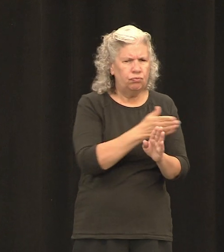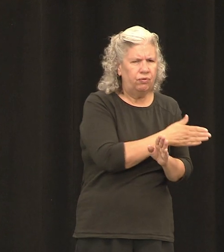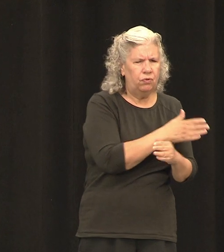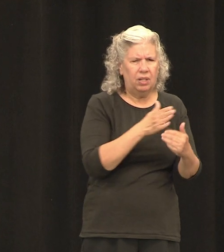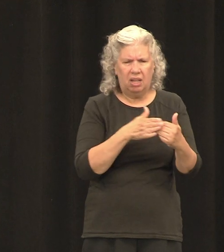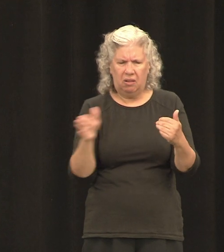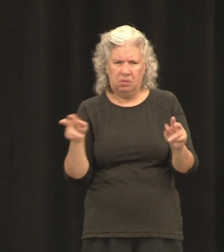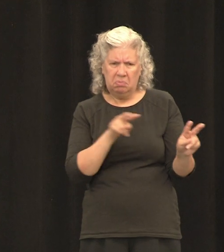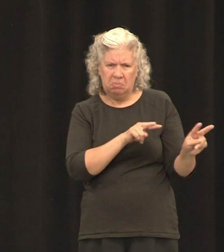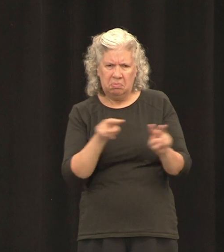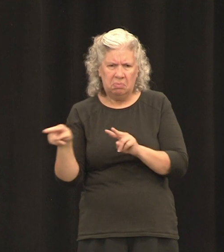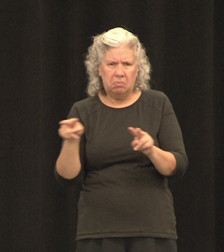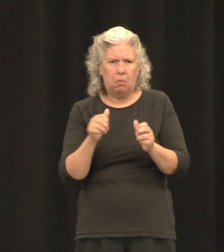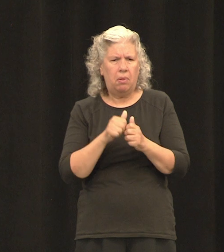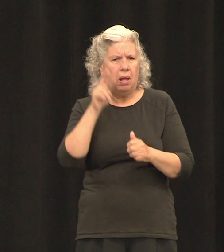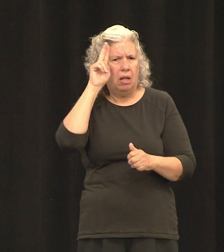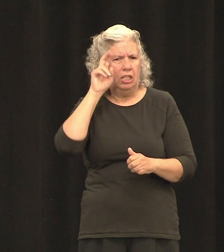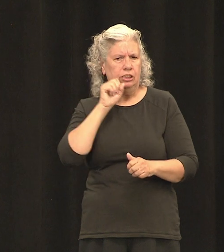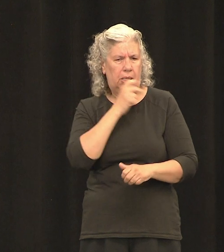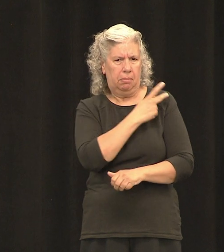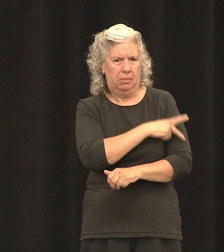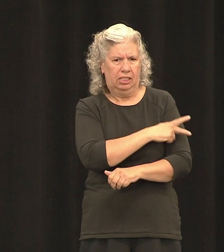better understand the molecular